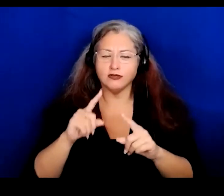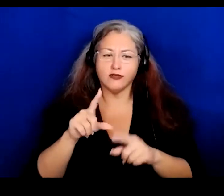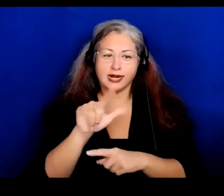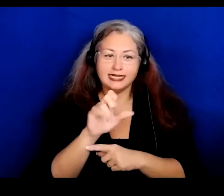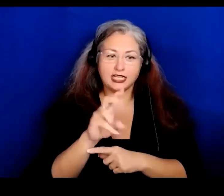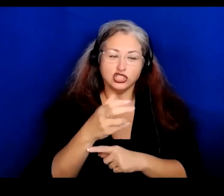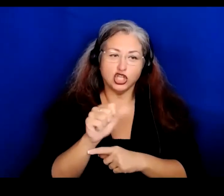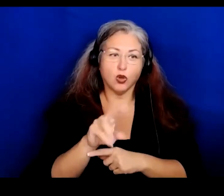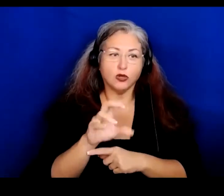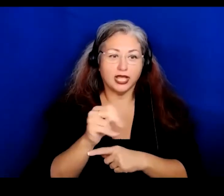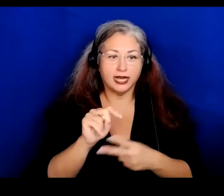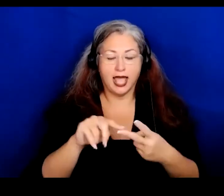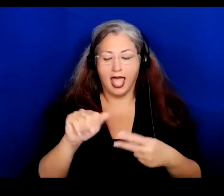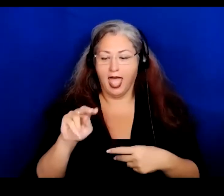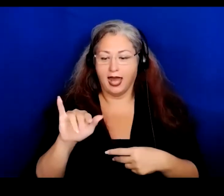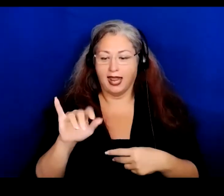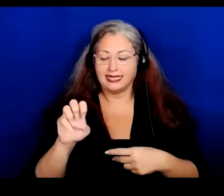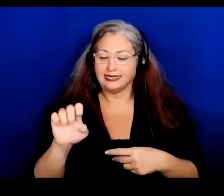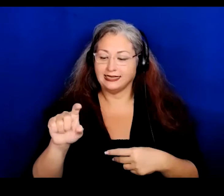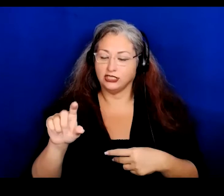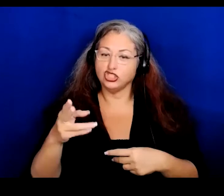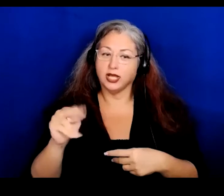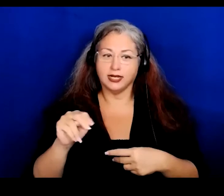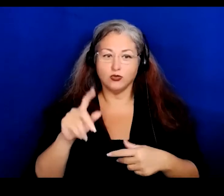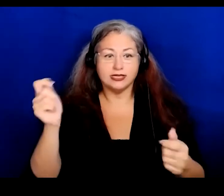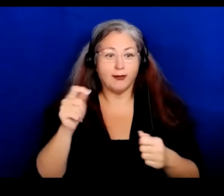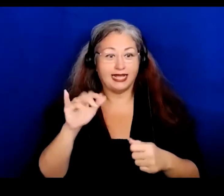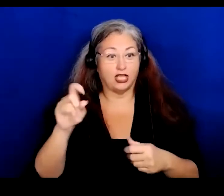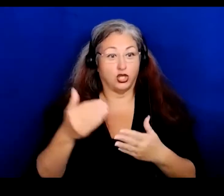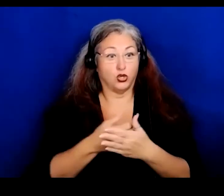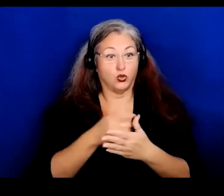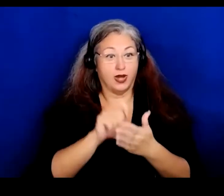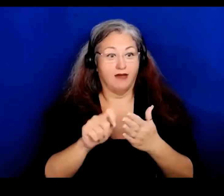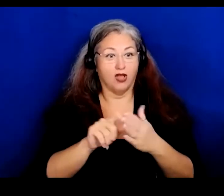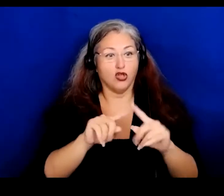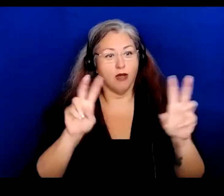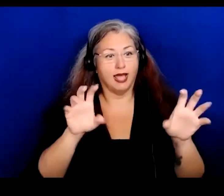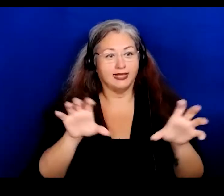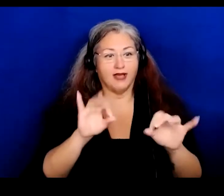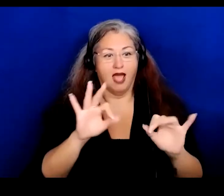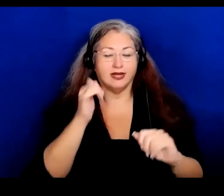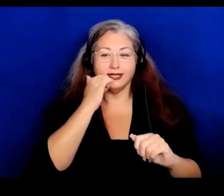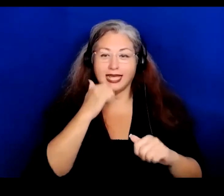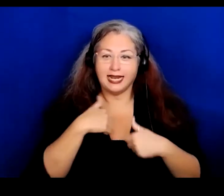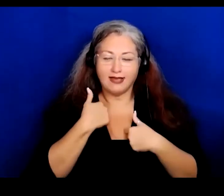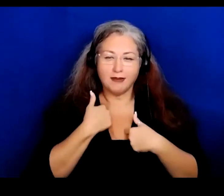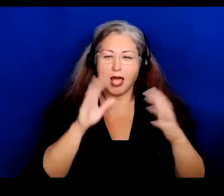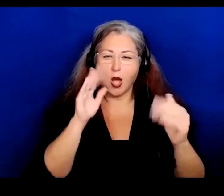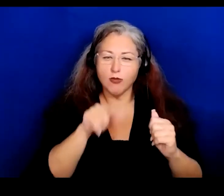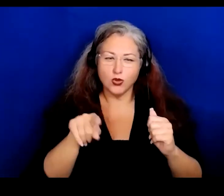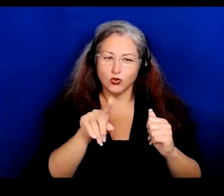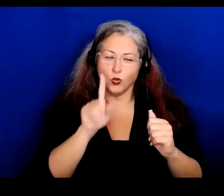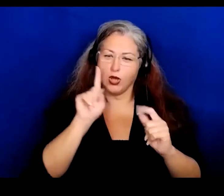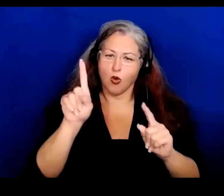Hsiao Chen and Anelise Chen, celebrating Lisa's new novel, Activities of Daily Living, which I hope you will all get